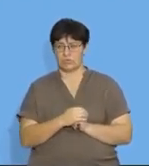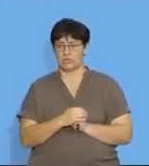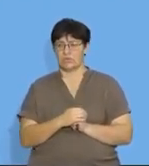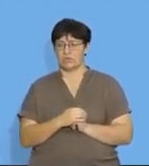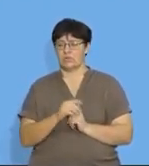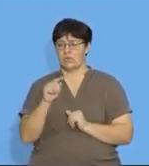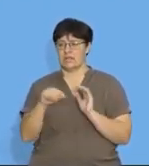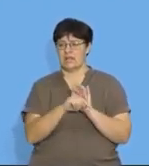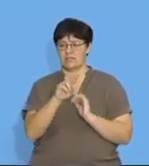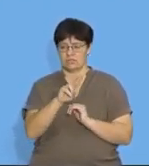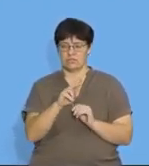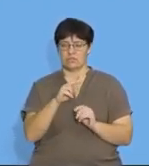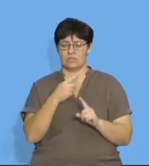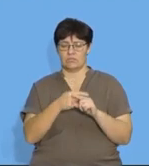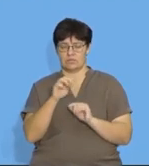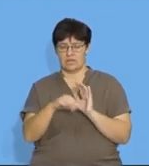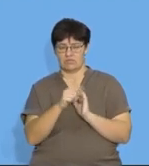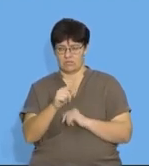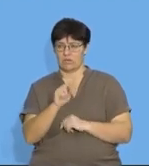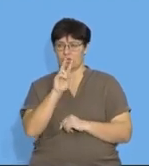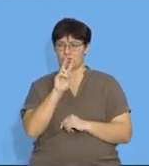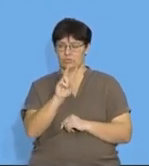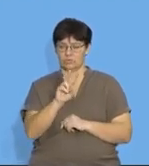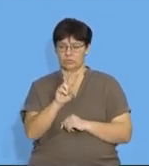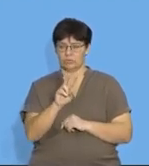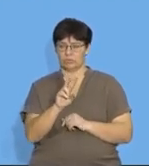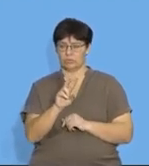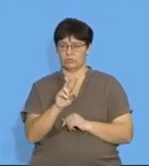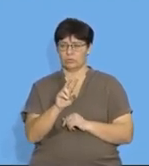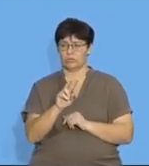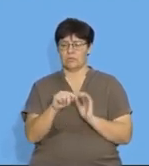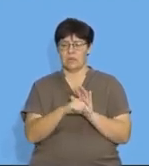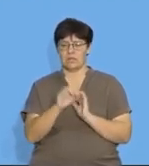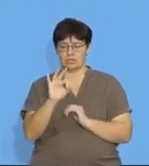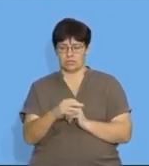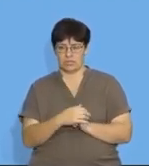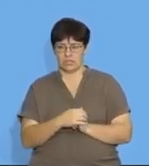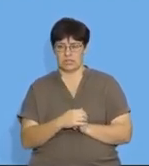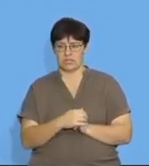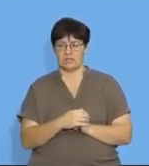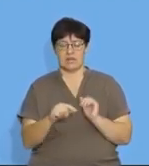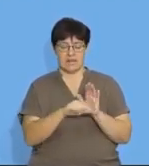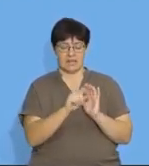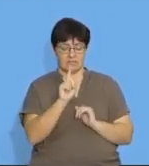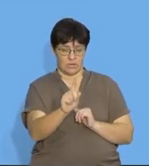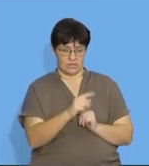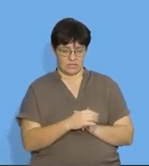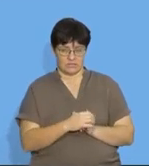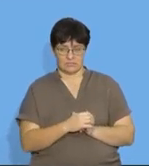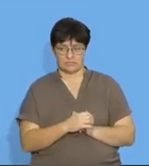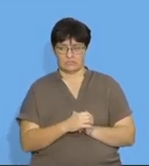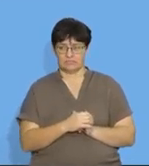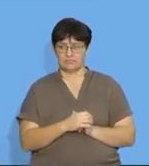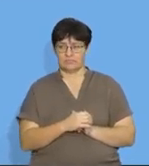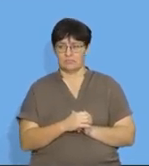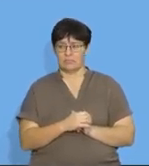-2 times -1 will give me +2. Minus 3 will give me -1. Then